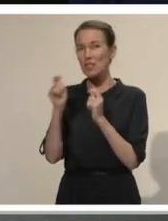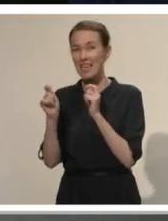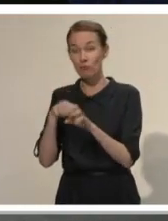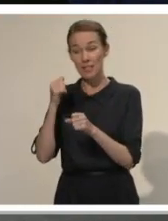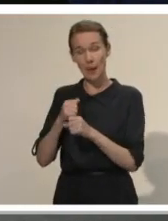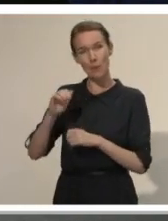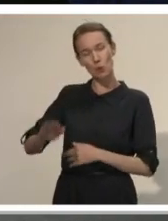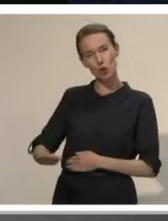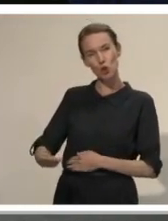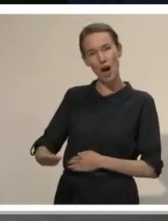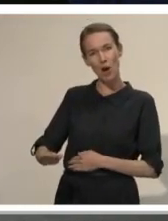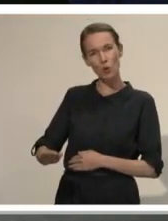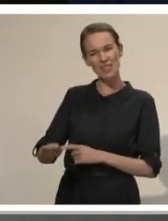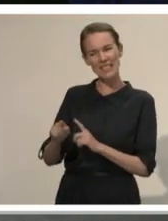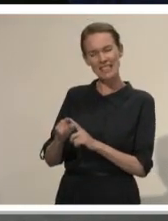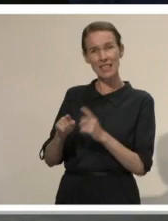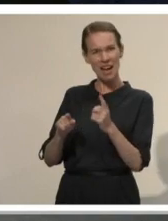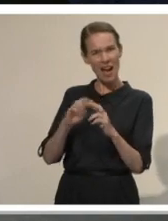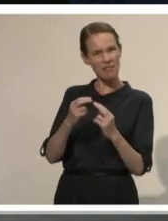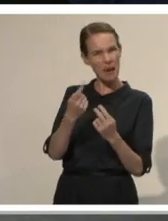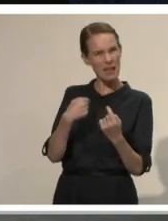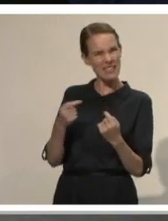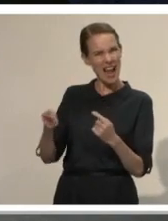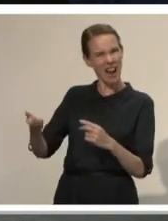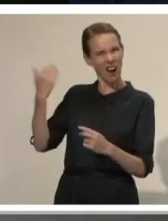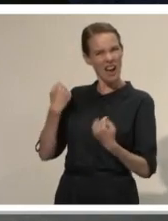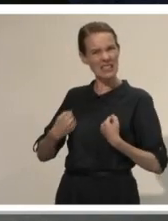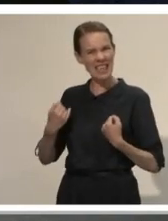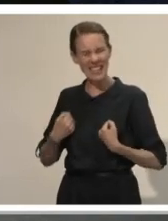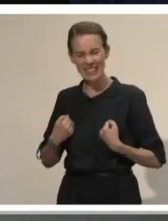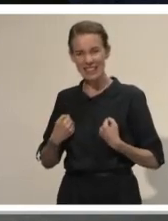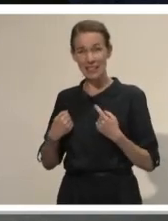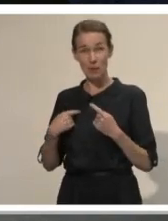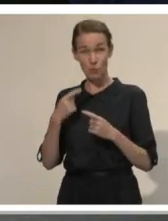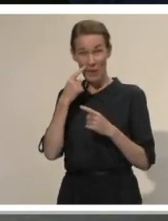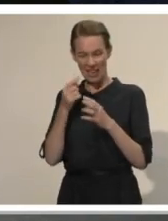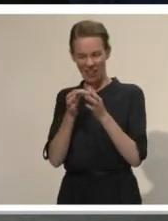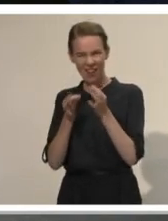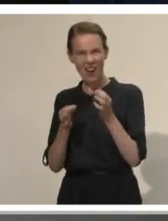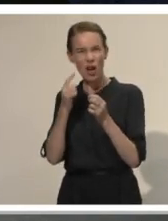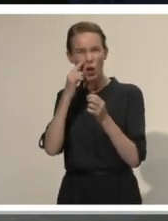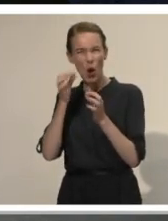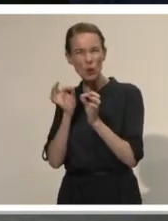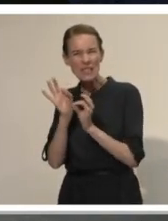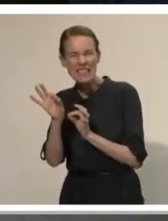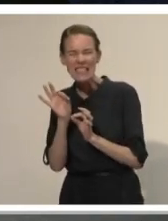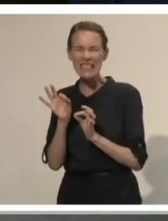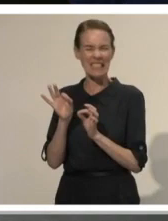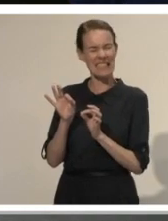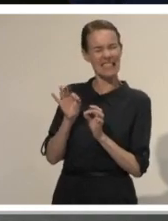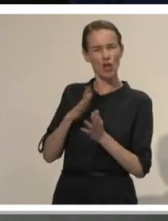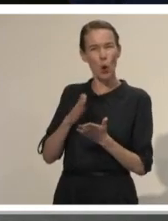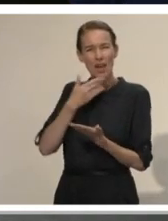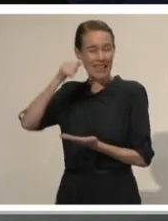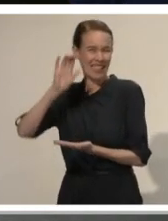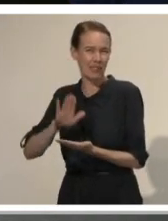the symptoms were some time ago, the challenge of doing a nasal swab, it's not that pleasant, and also the likelihood of getting a